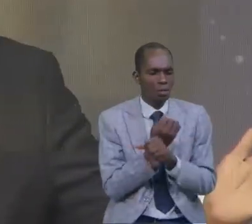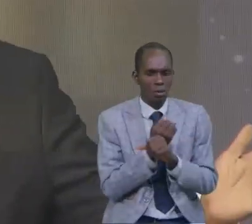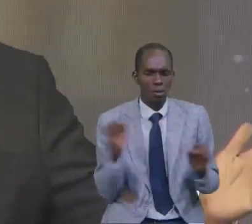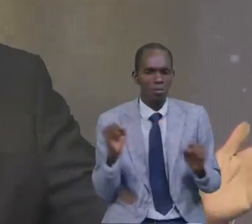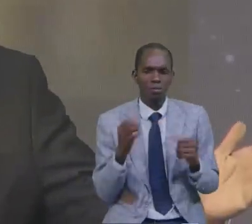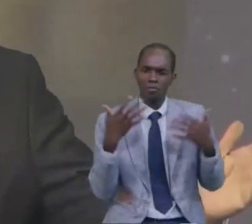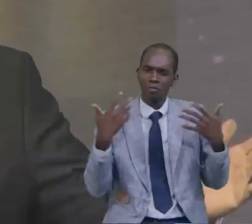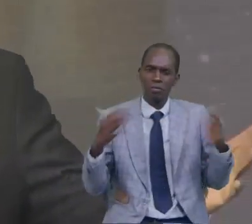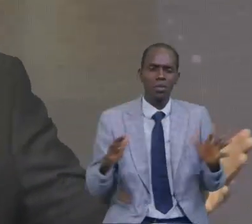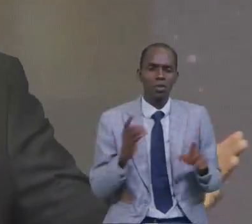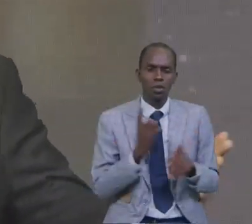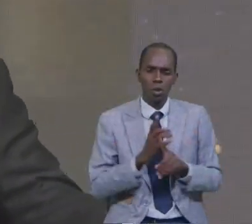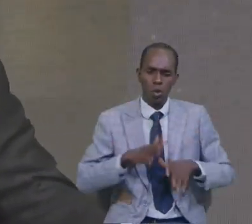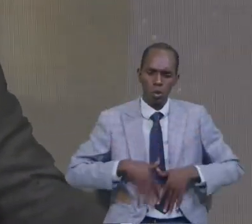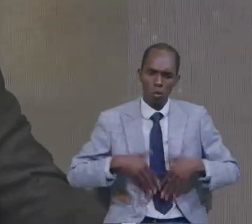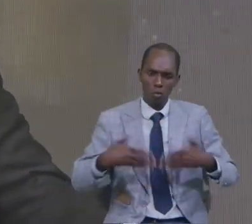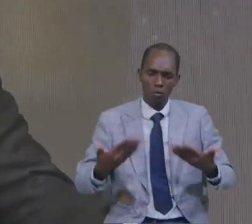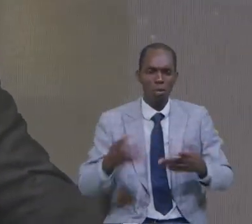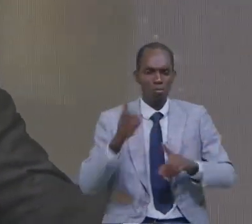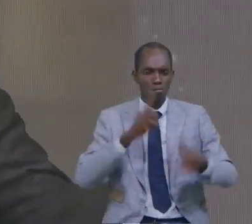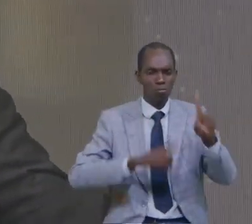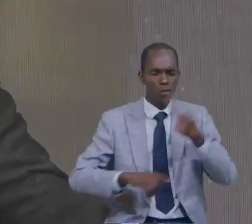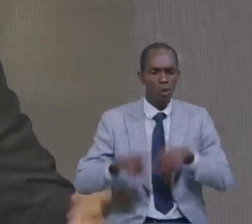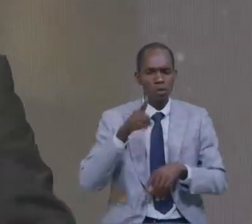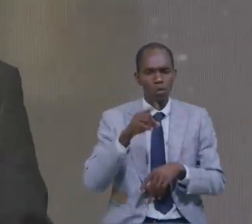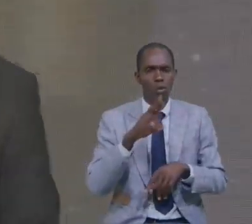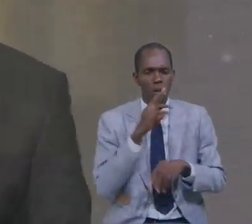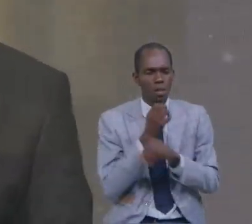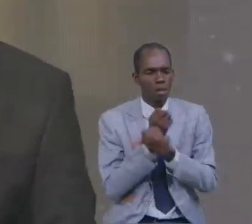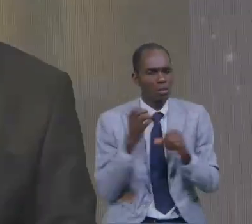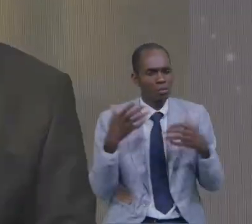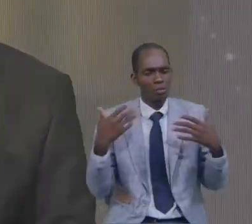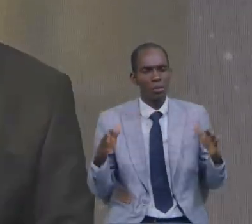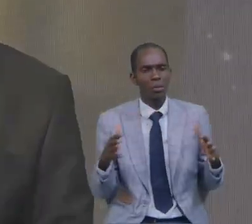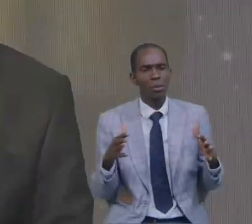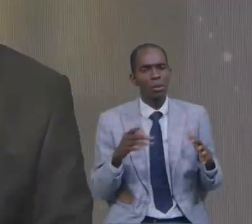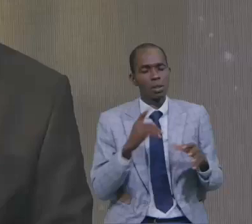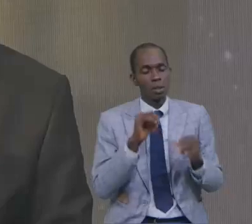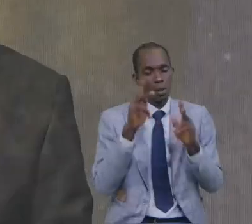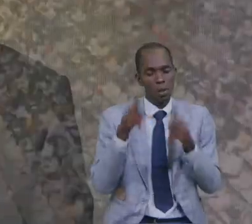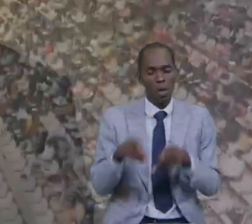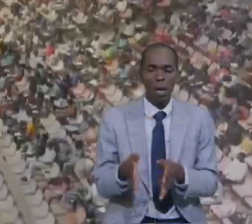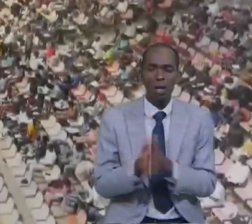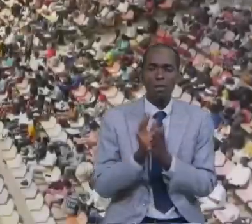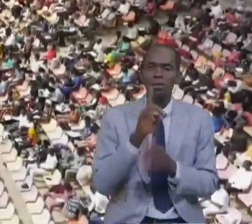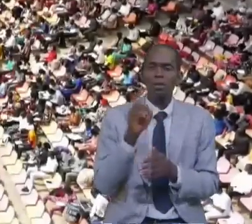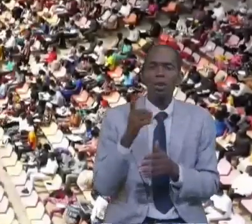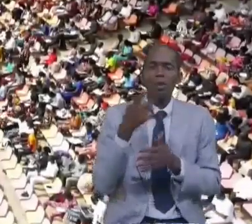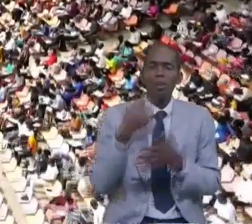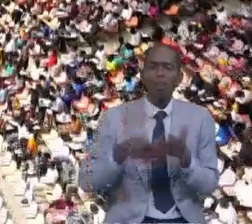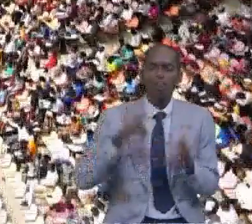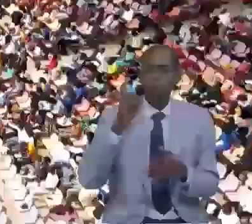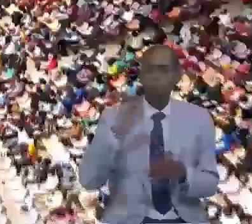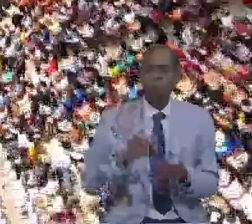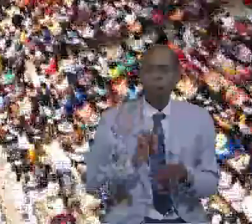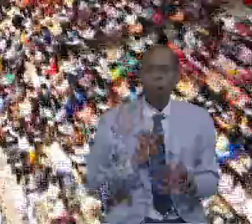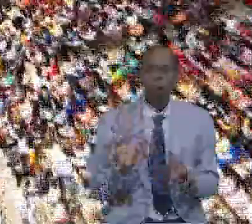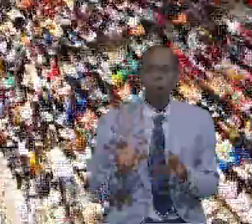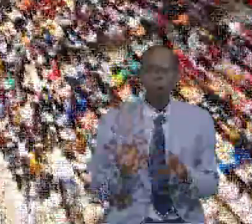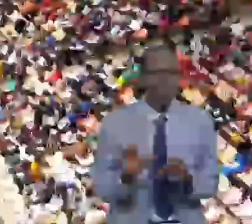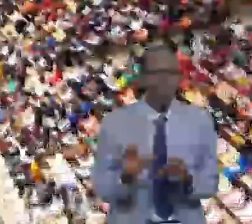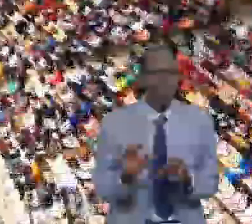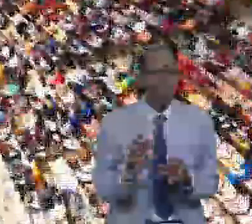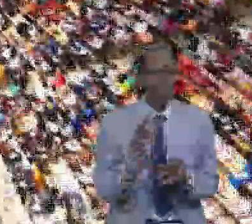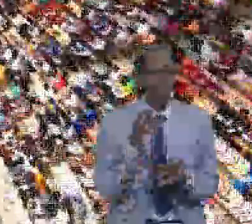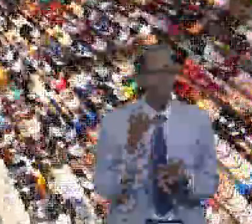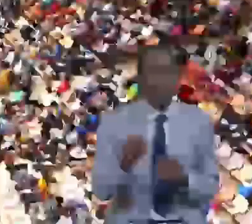repent. You turn away from your sin. You look at Christ who died for you on